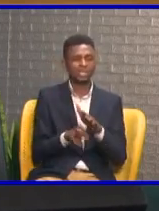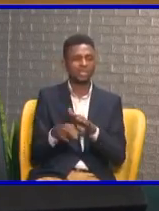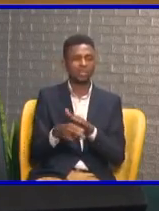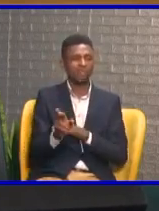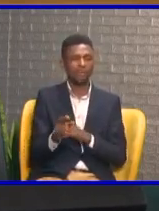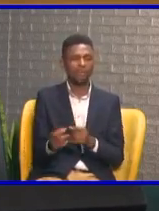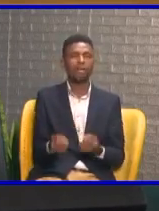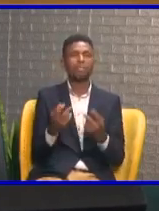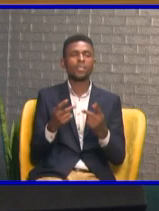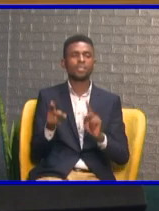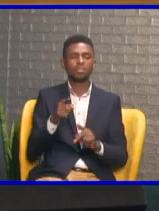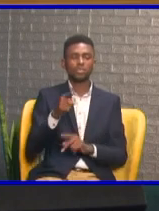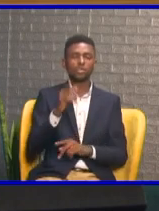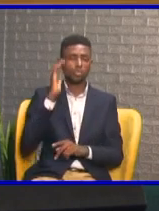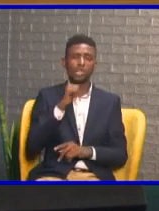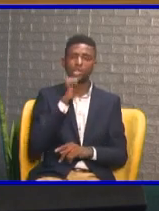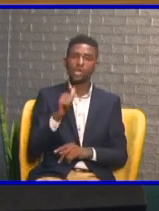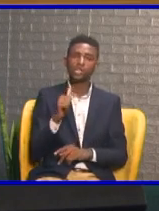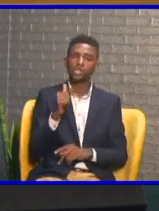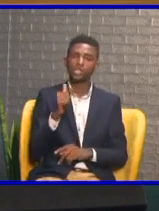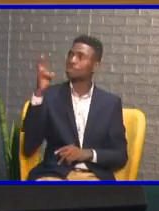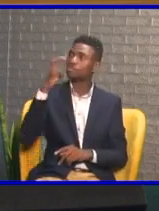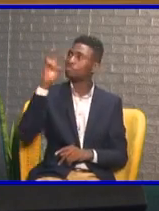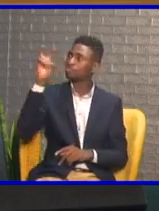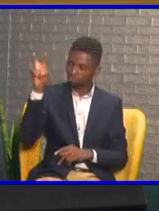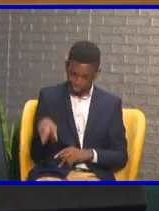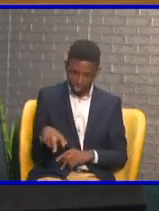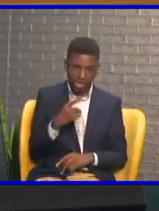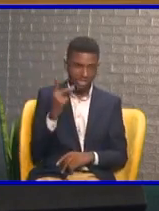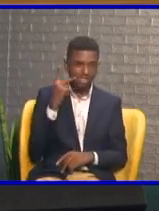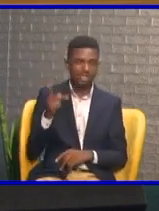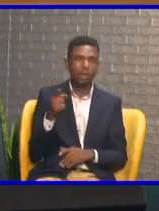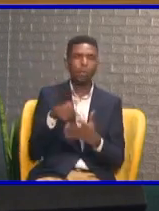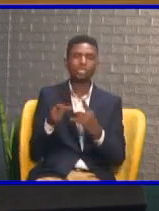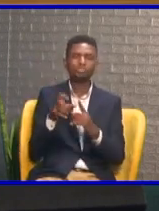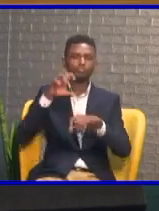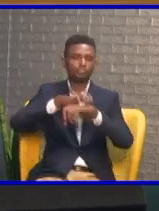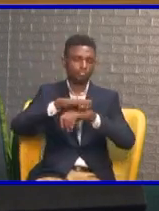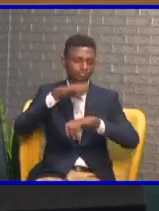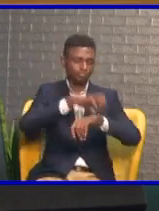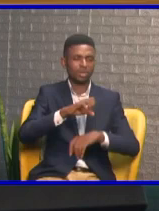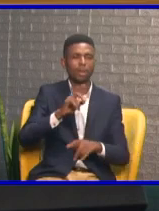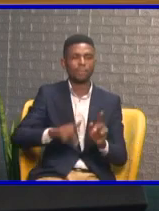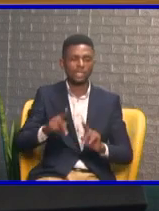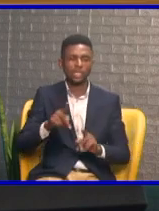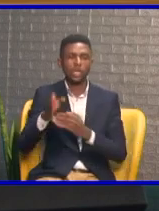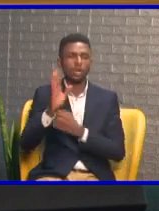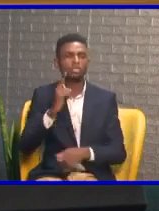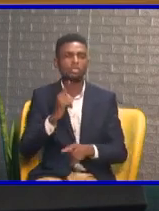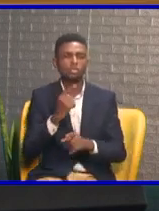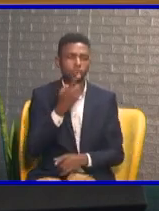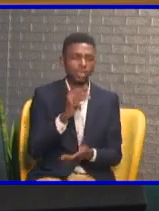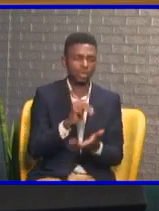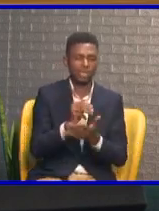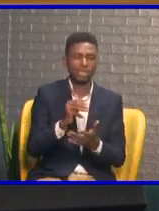many of you know you want to remove your eyes from that serpent and look at the one that's biting people? Am I correct? And it says, don't look, just keep looking. You